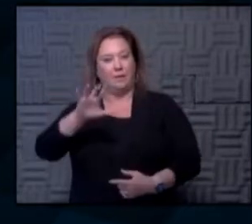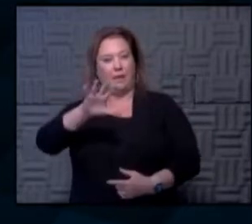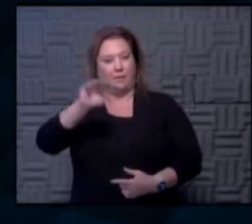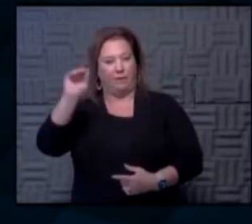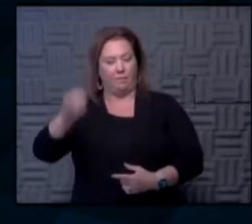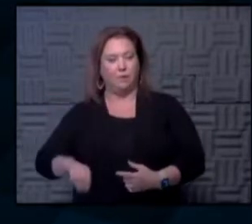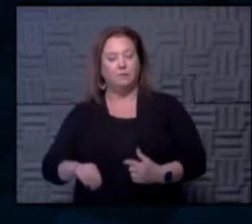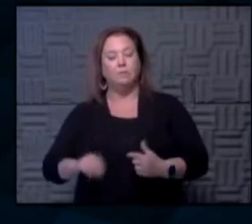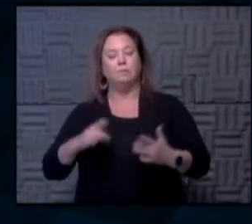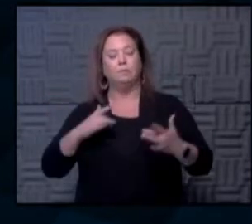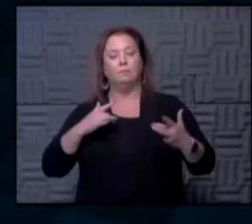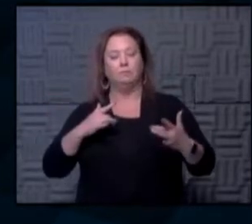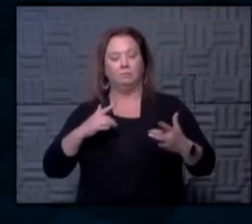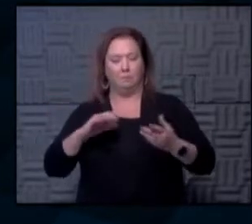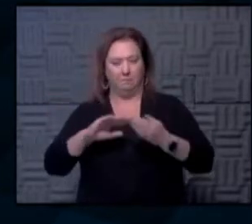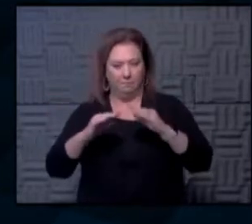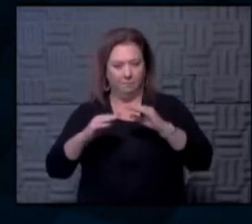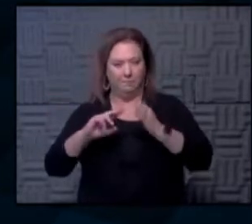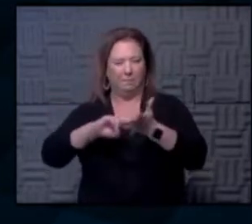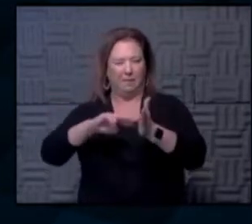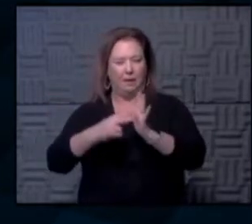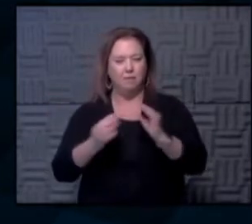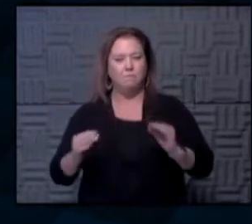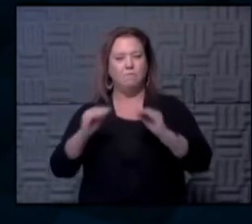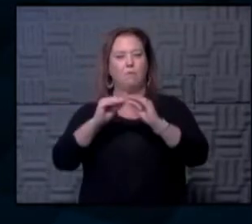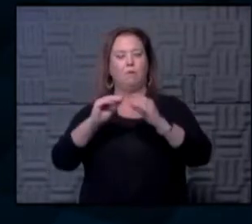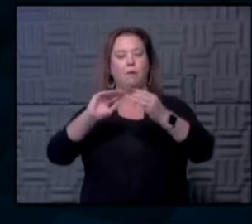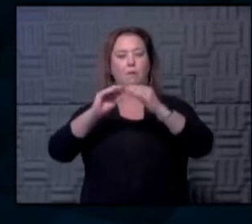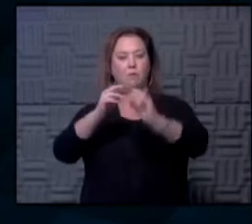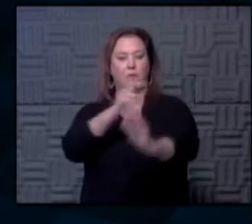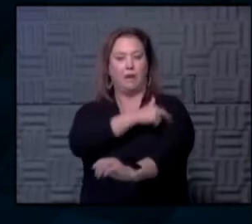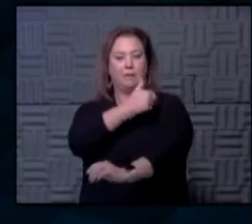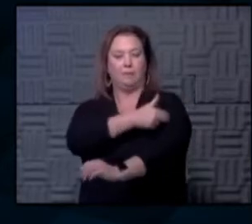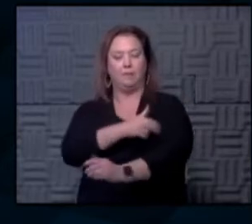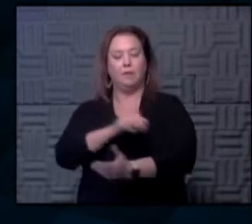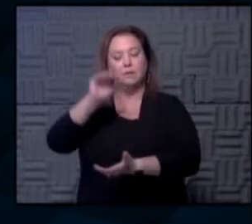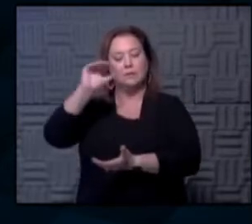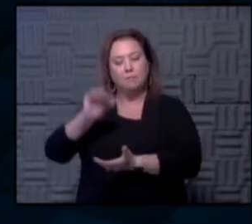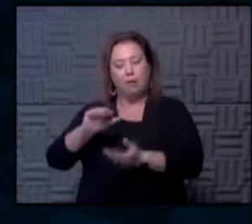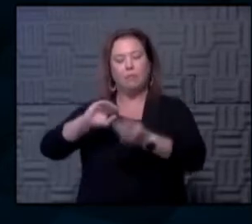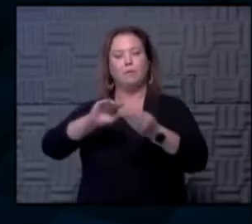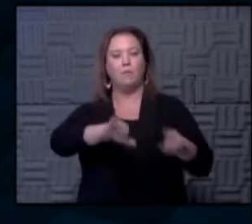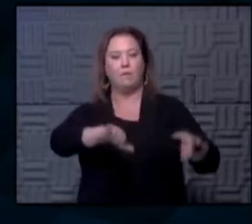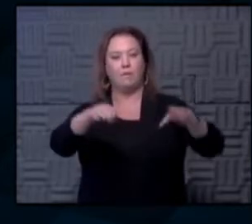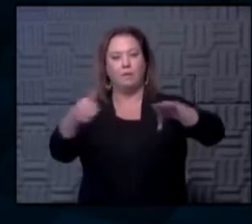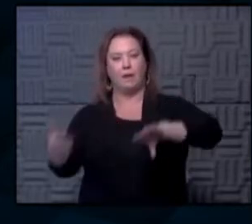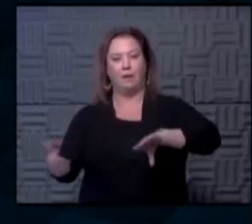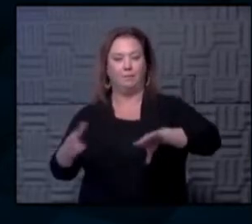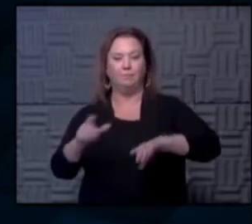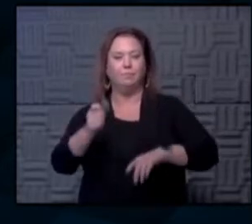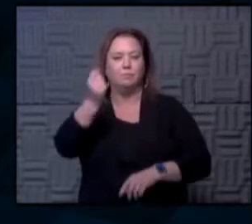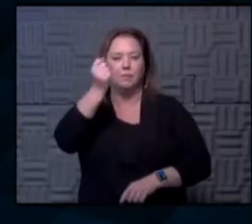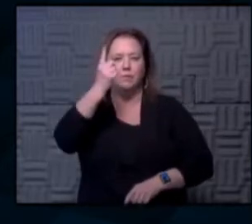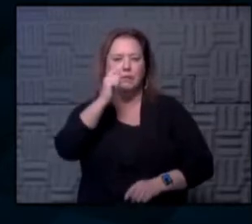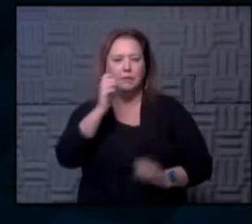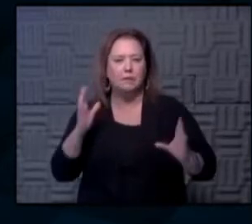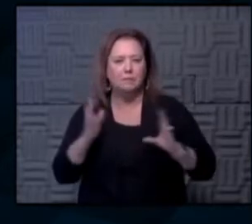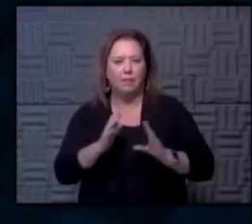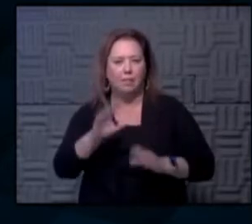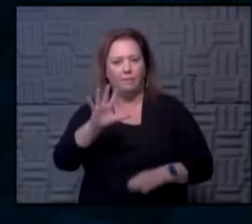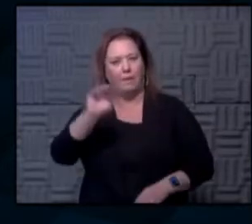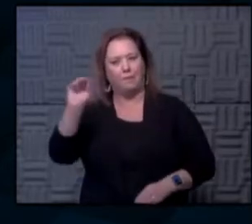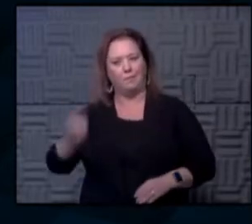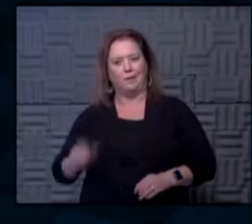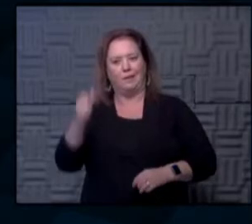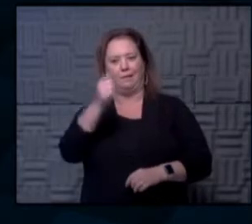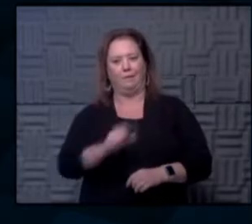being hospitalized, smaller percentage of them dying. It's still not a small percentage. 5%